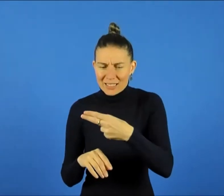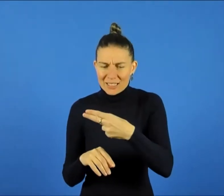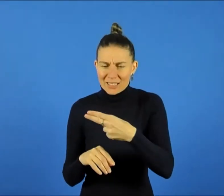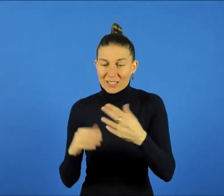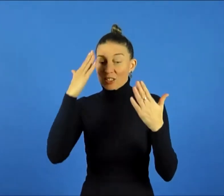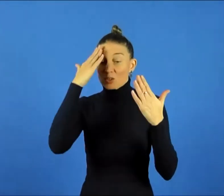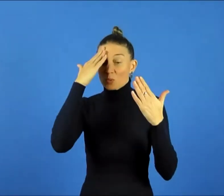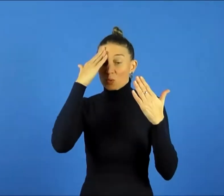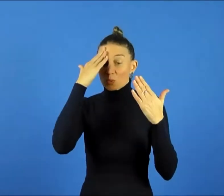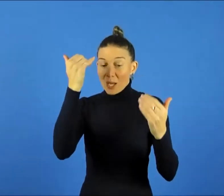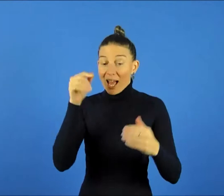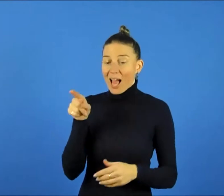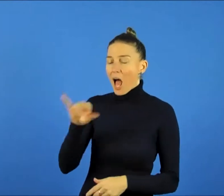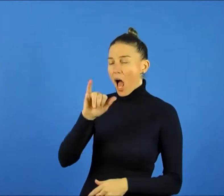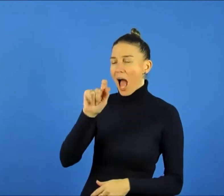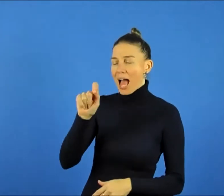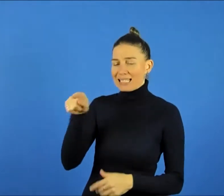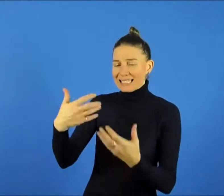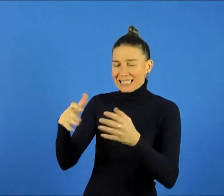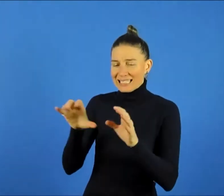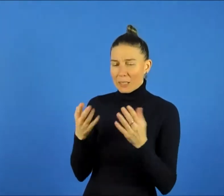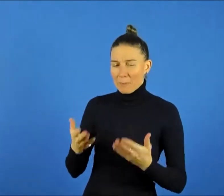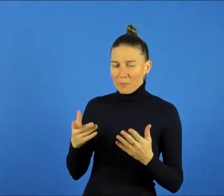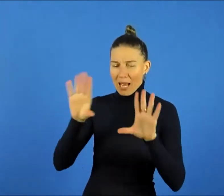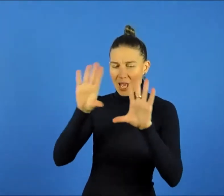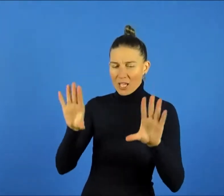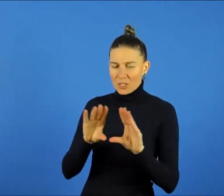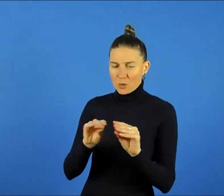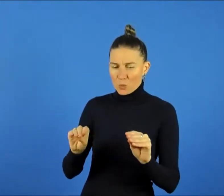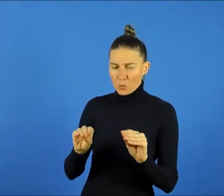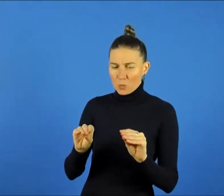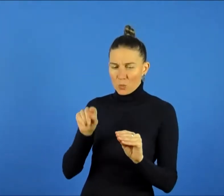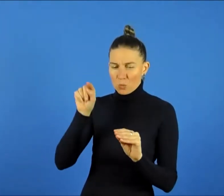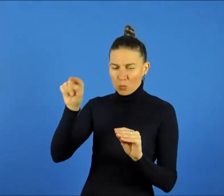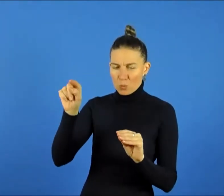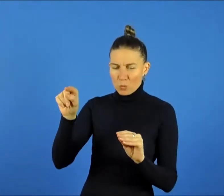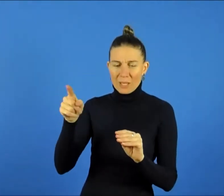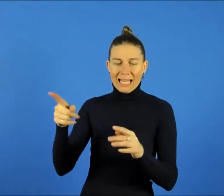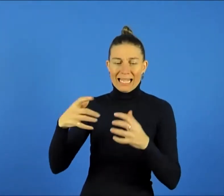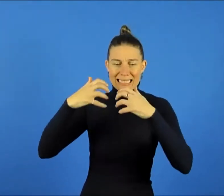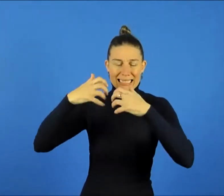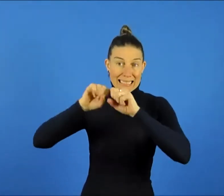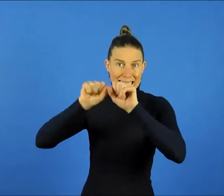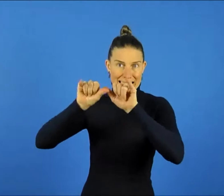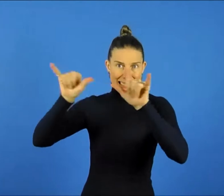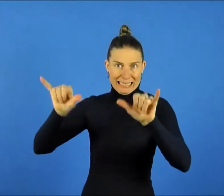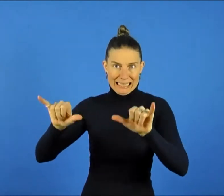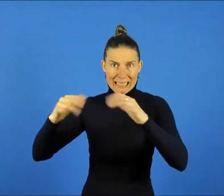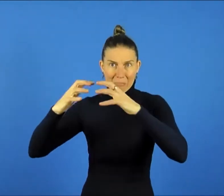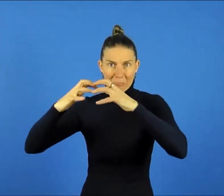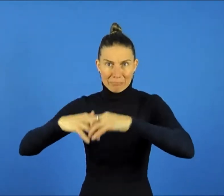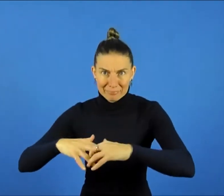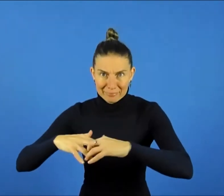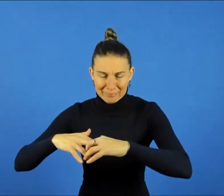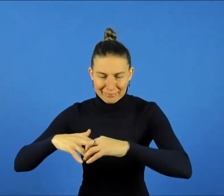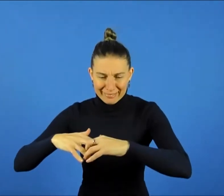The IT team from Zero Project are working on it right now. So they are rebooting the system. So hopefully in 2 minutes, we